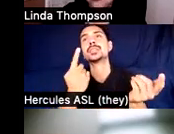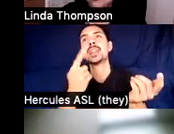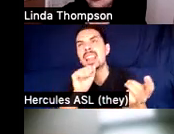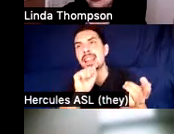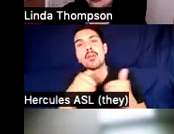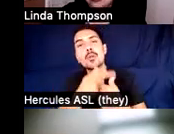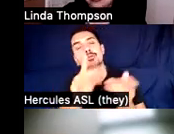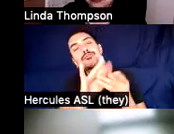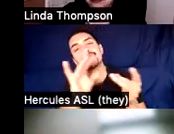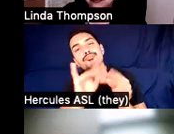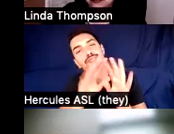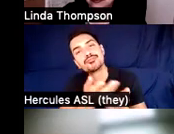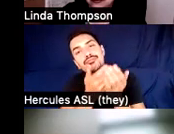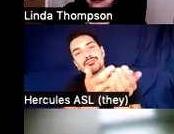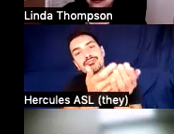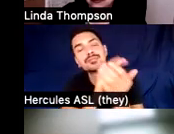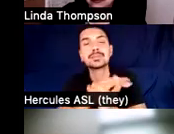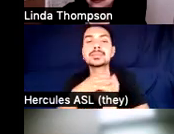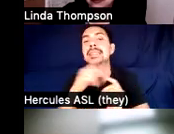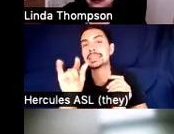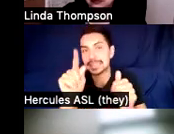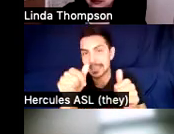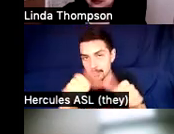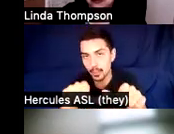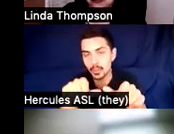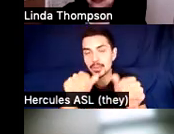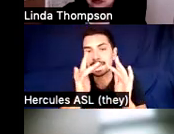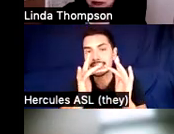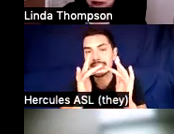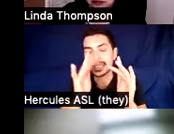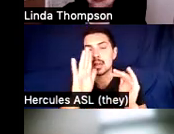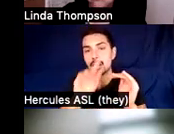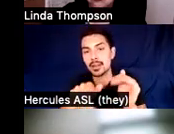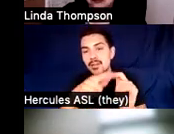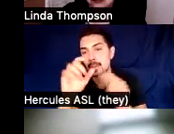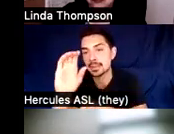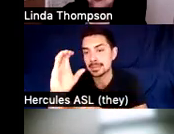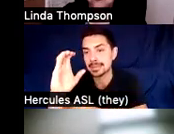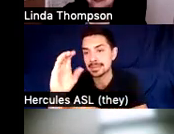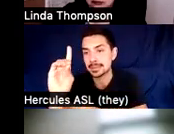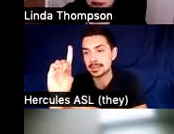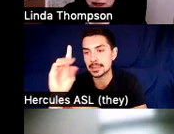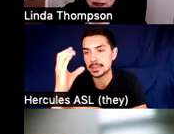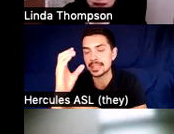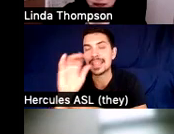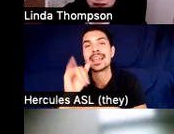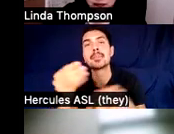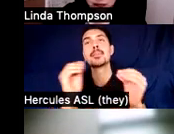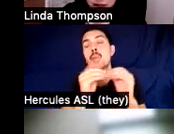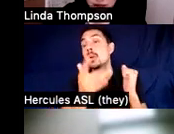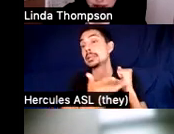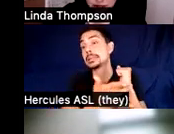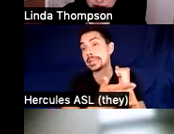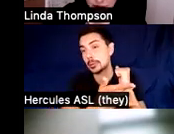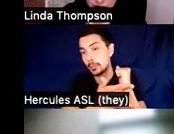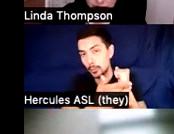that. And I did post a link in the chat also, that's from the CDC, that's kind of the more technical